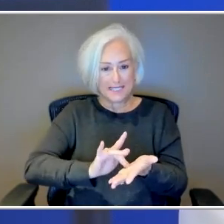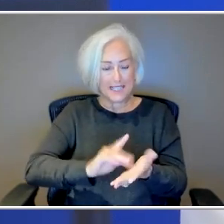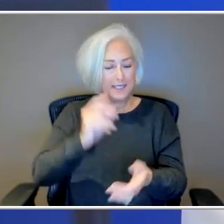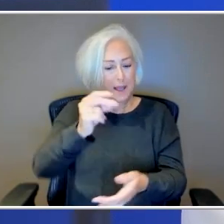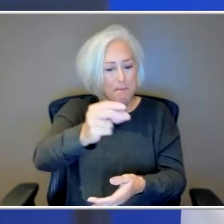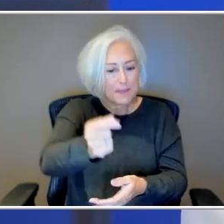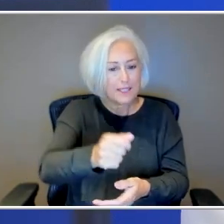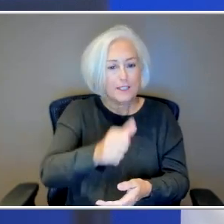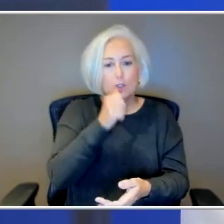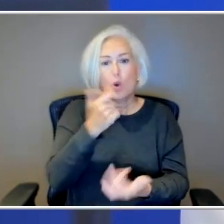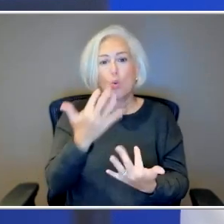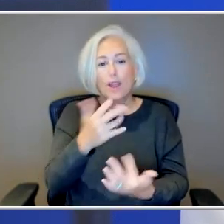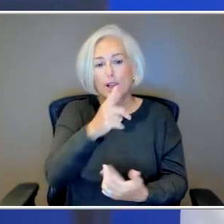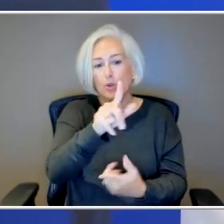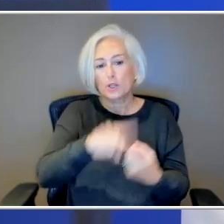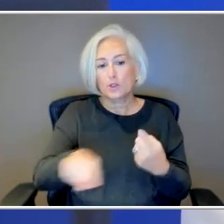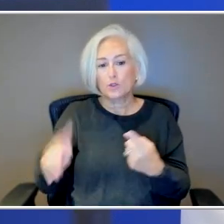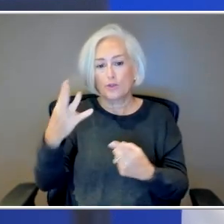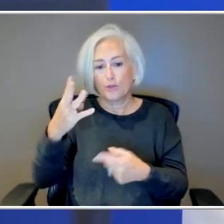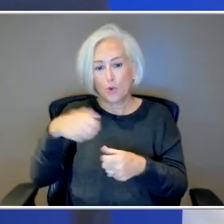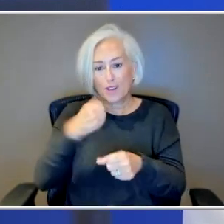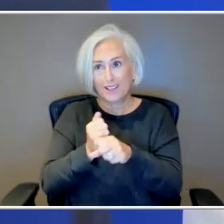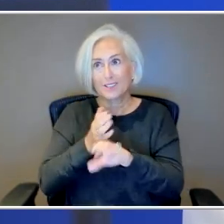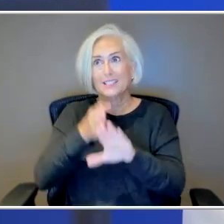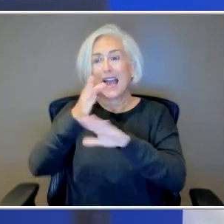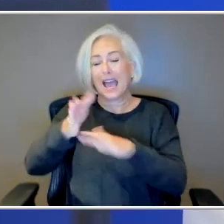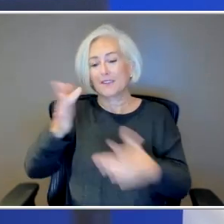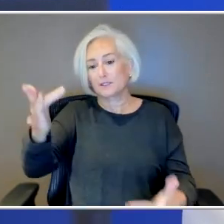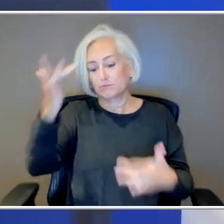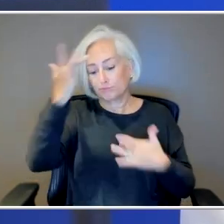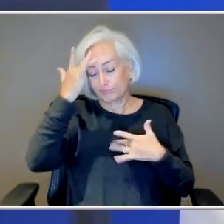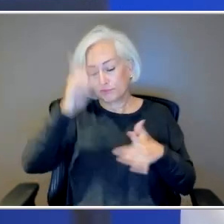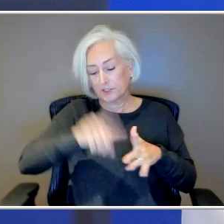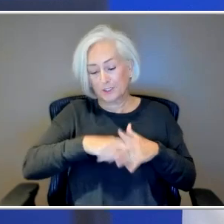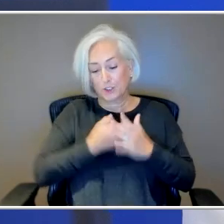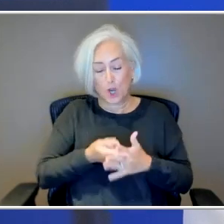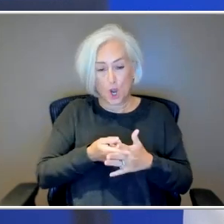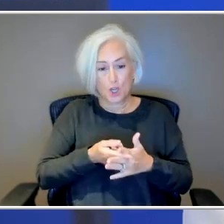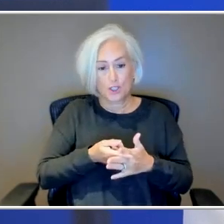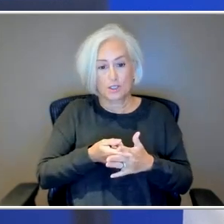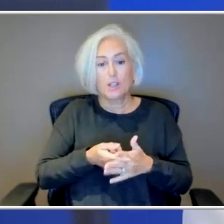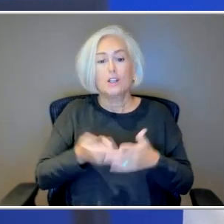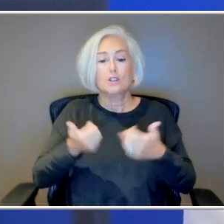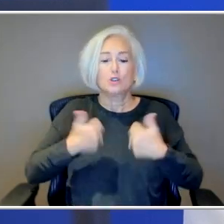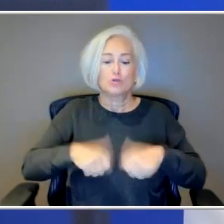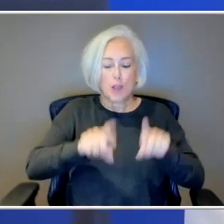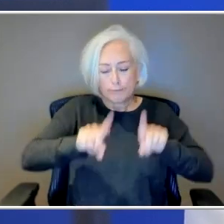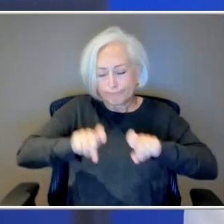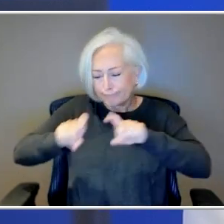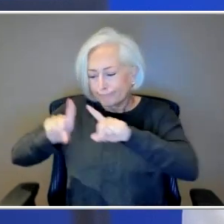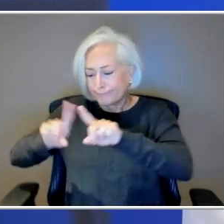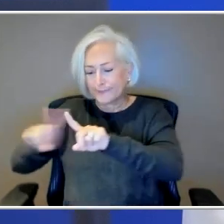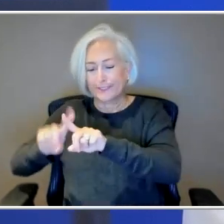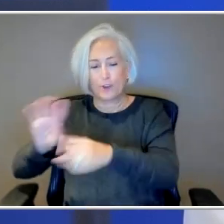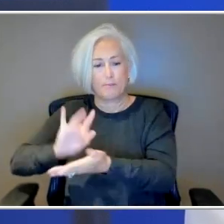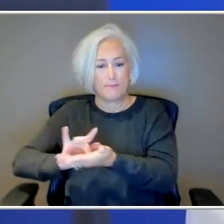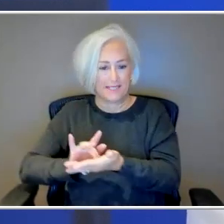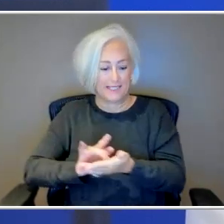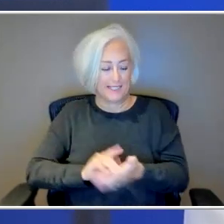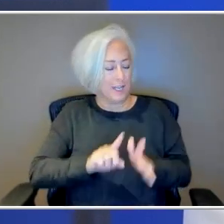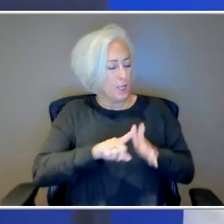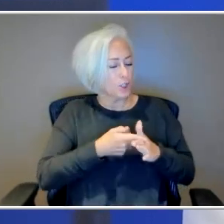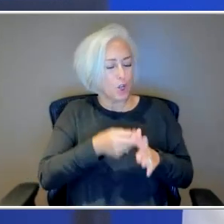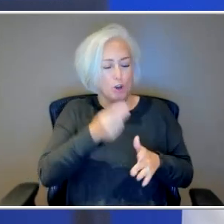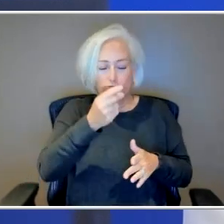damage happens. So patients need to be on the right medication from the get-go, and this is how we can prevent disease progression and we can prevent complications in the